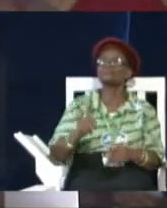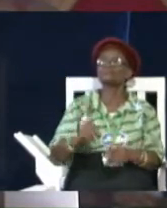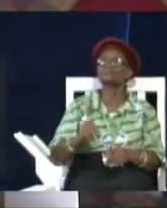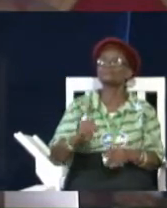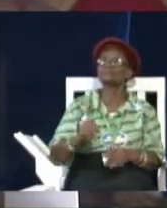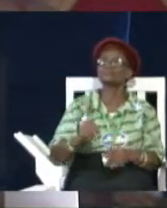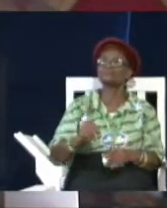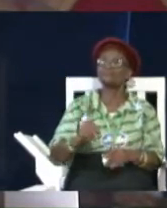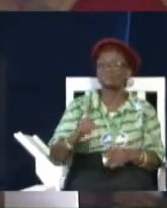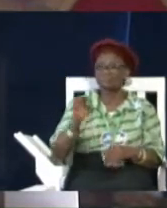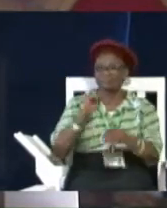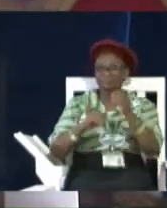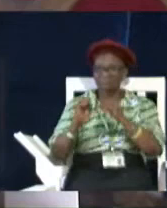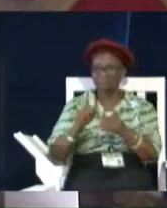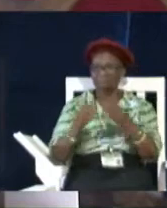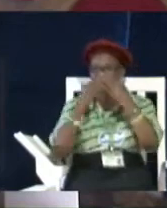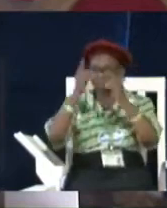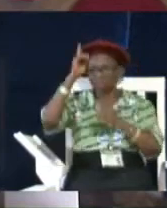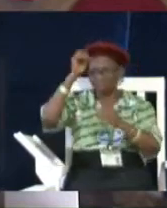oh, thank you, Father.